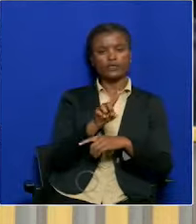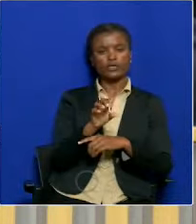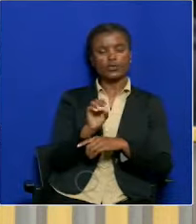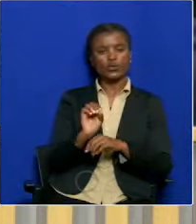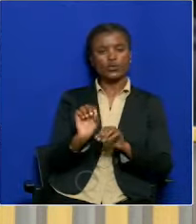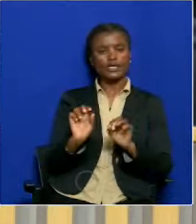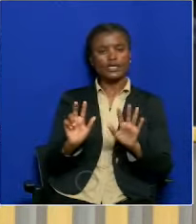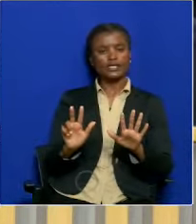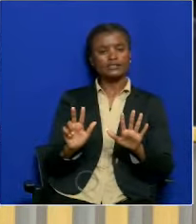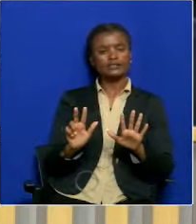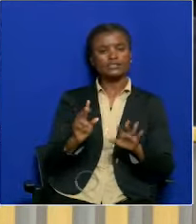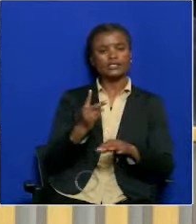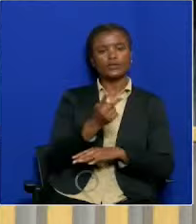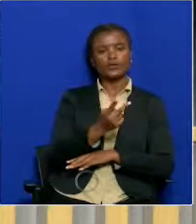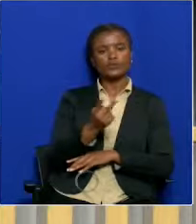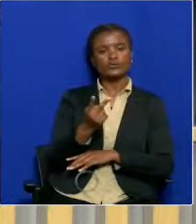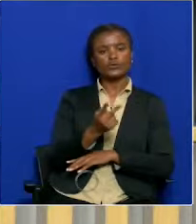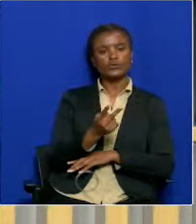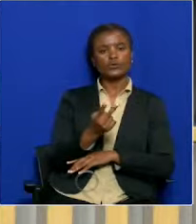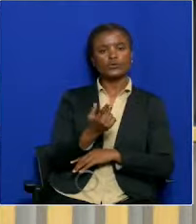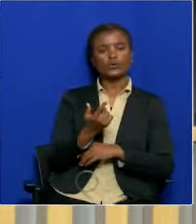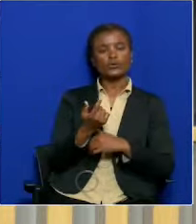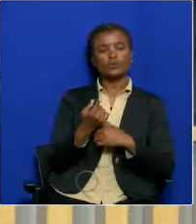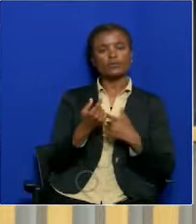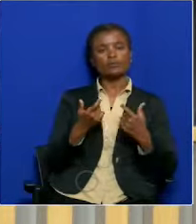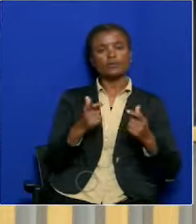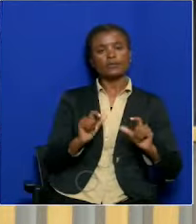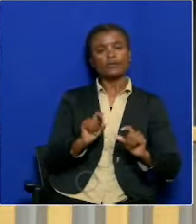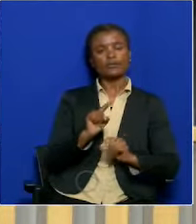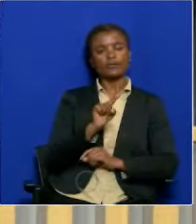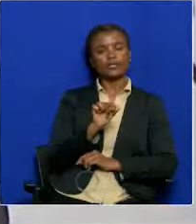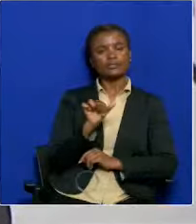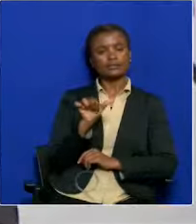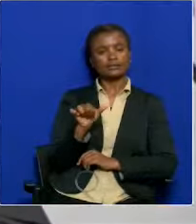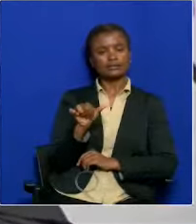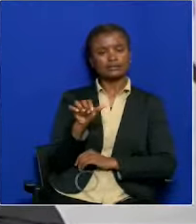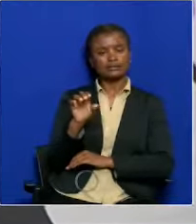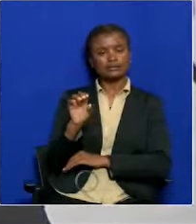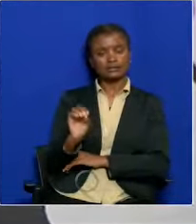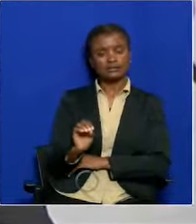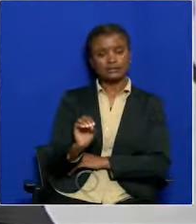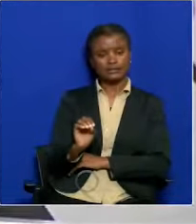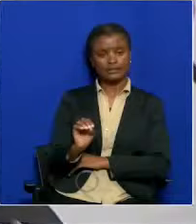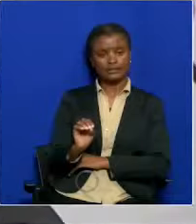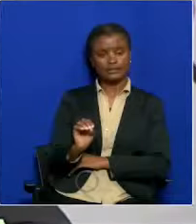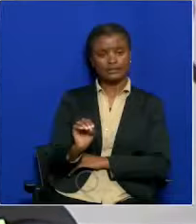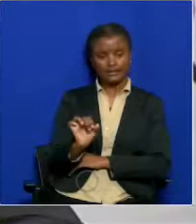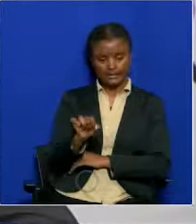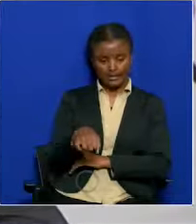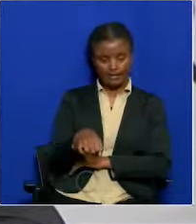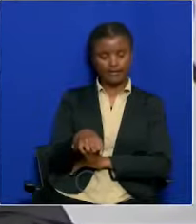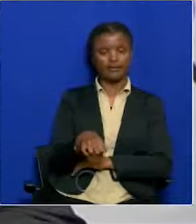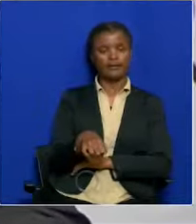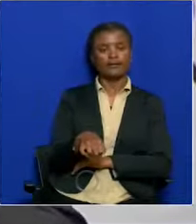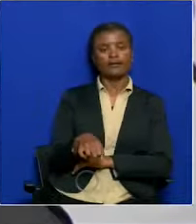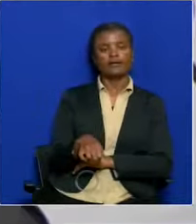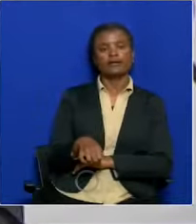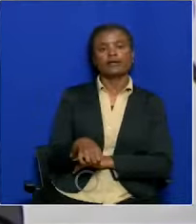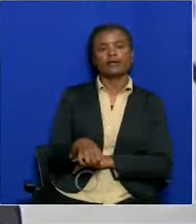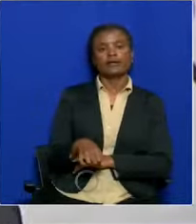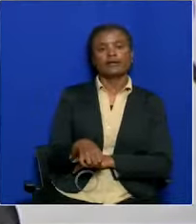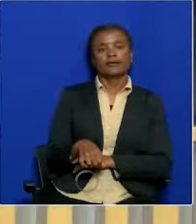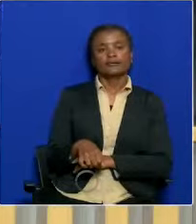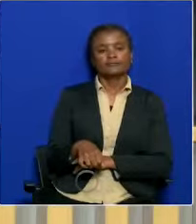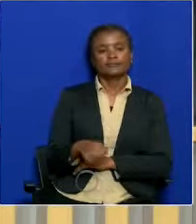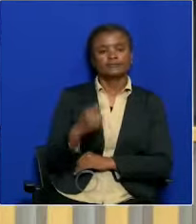it's also 160 paragraph. Yeah, at least twice